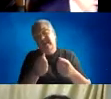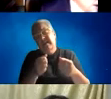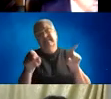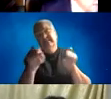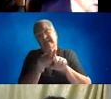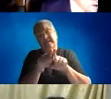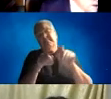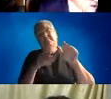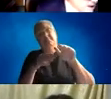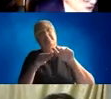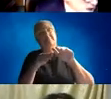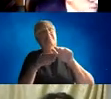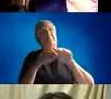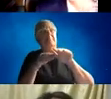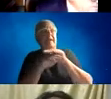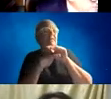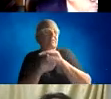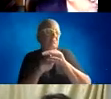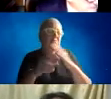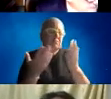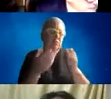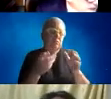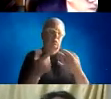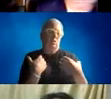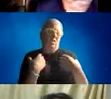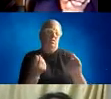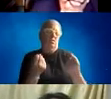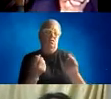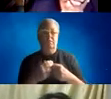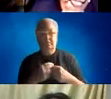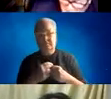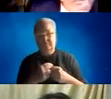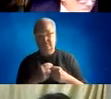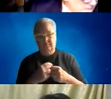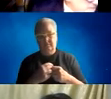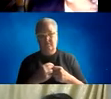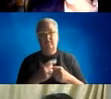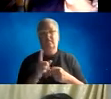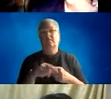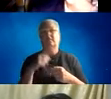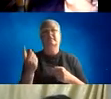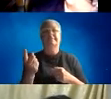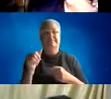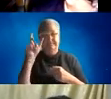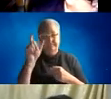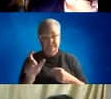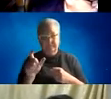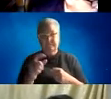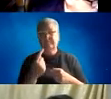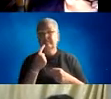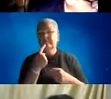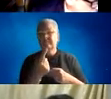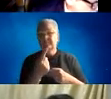doing that. Okay. There's Grace Starling, 17, DPOs involved in goals,